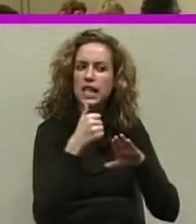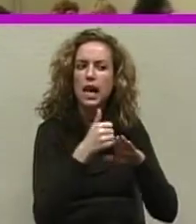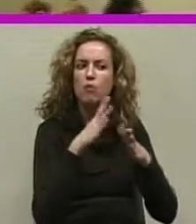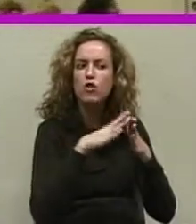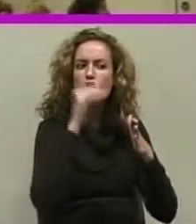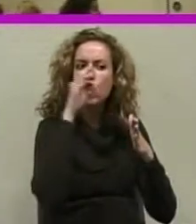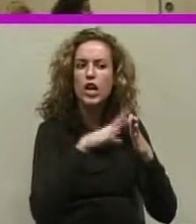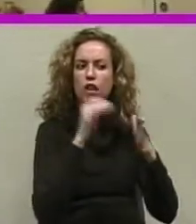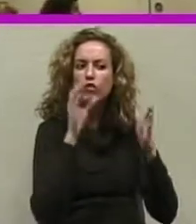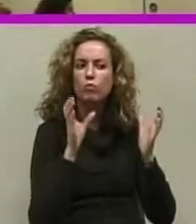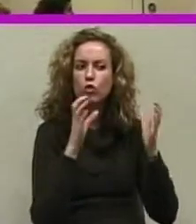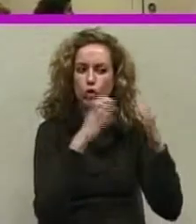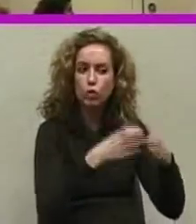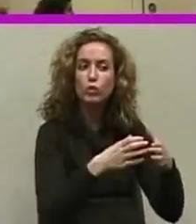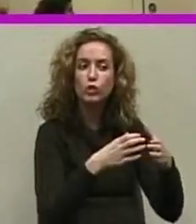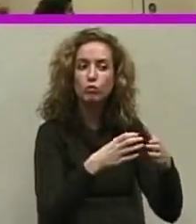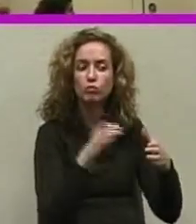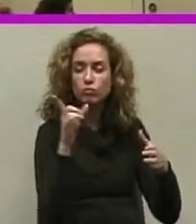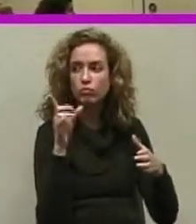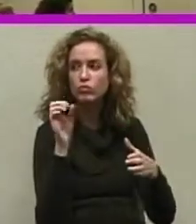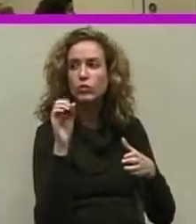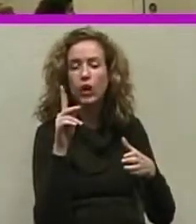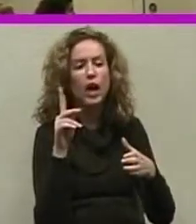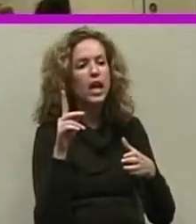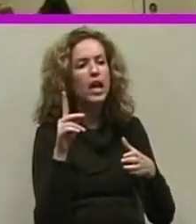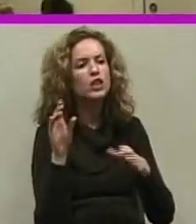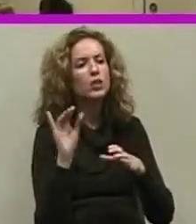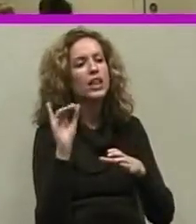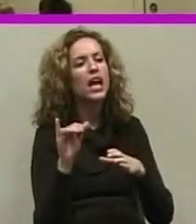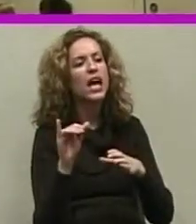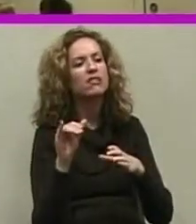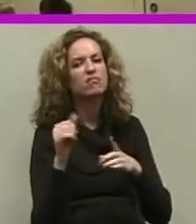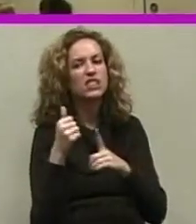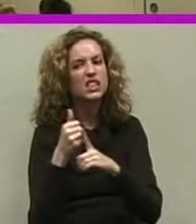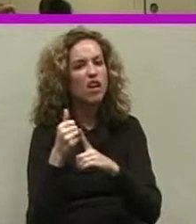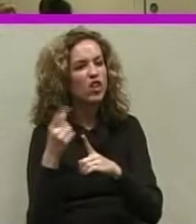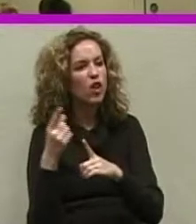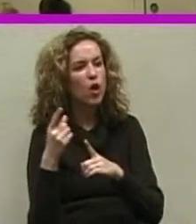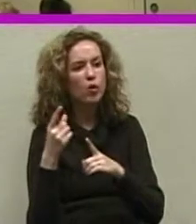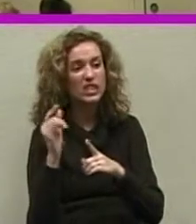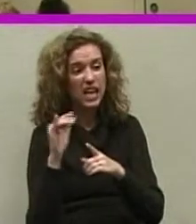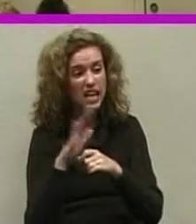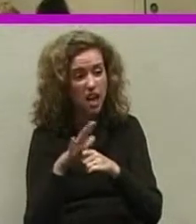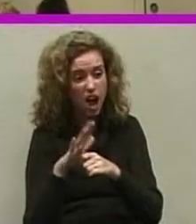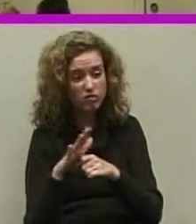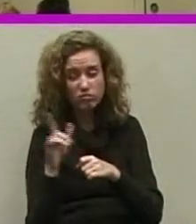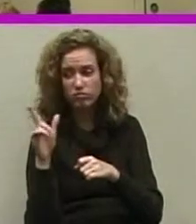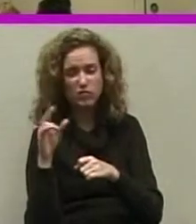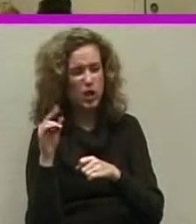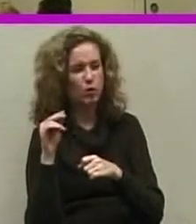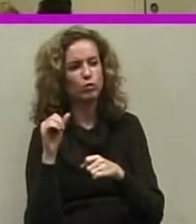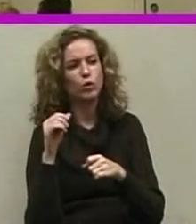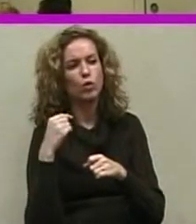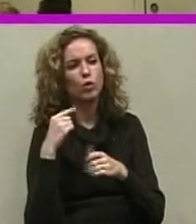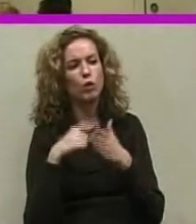Okay, learning in groups. All right, doing that alone, would that be enough? Okay, what do I have to do?